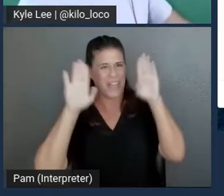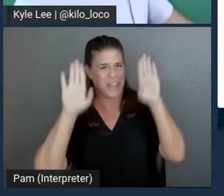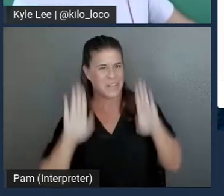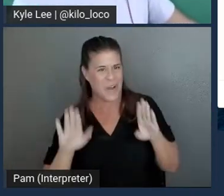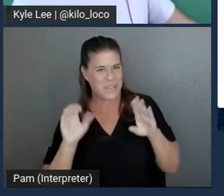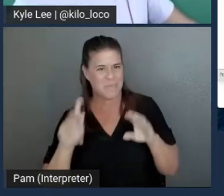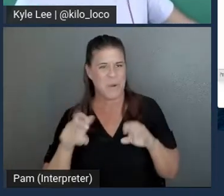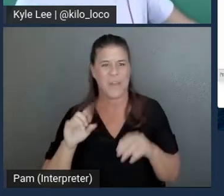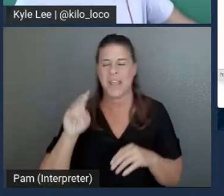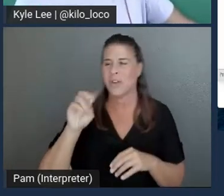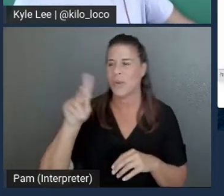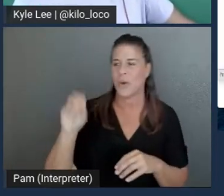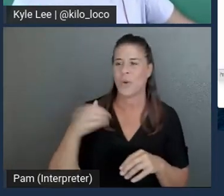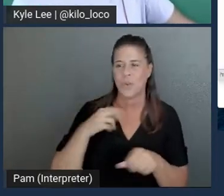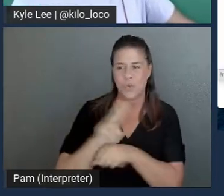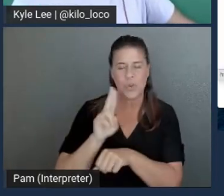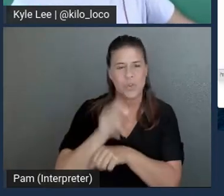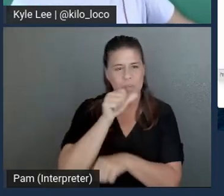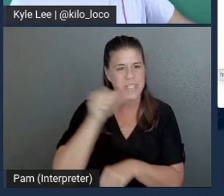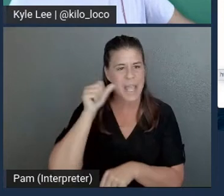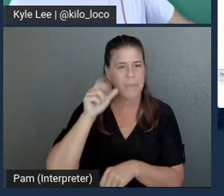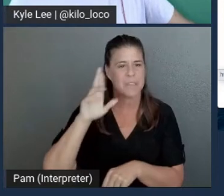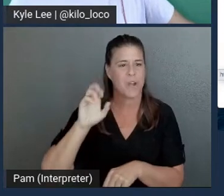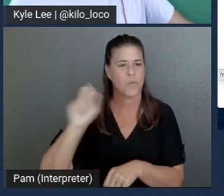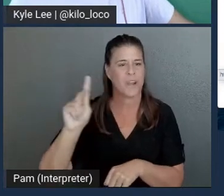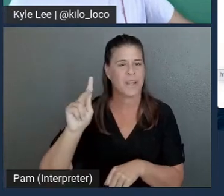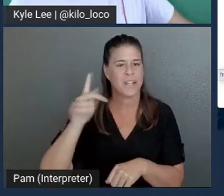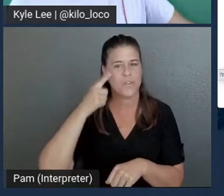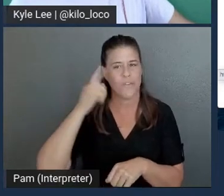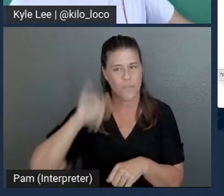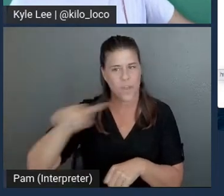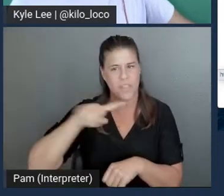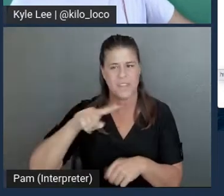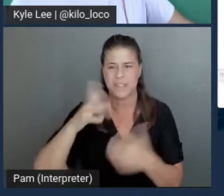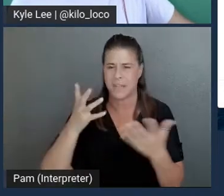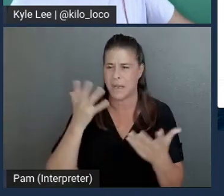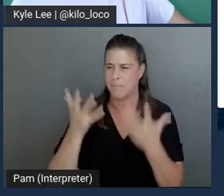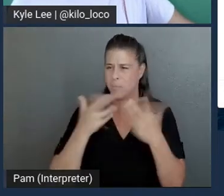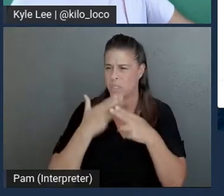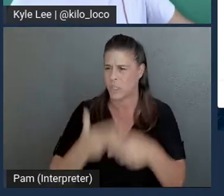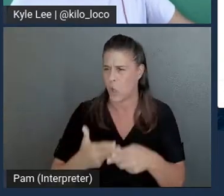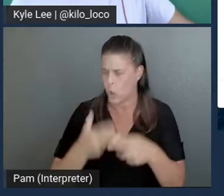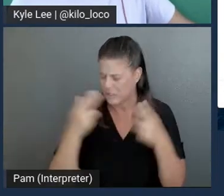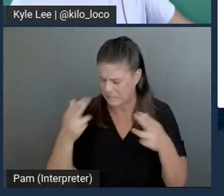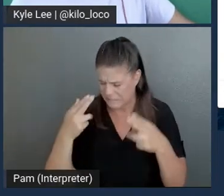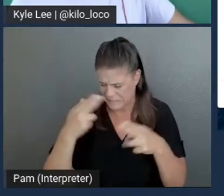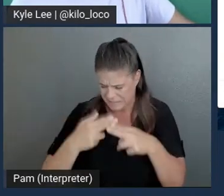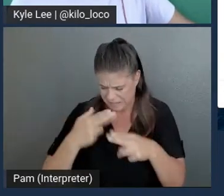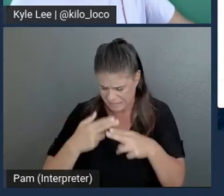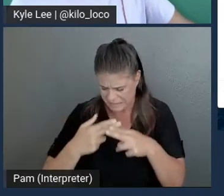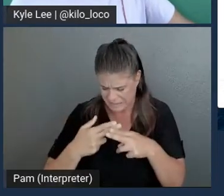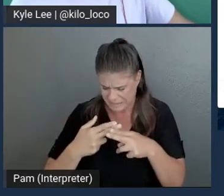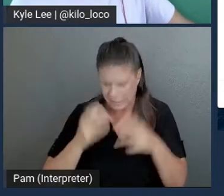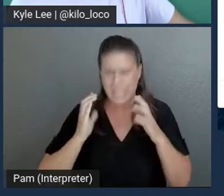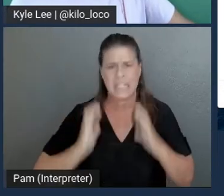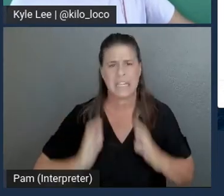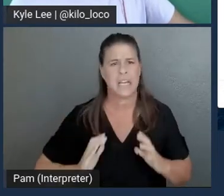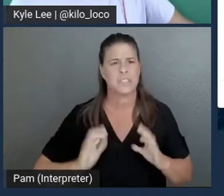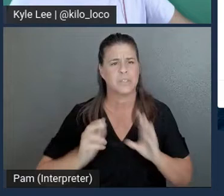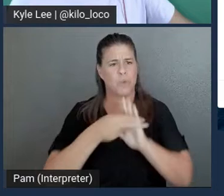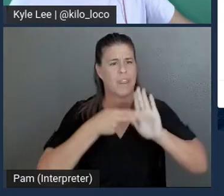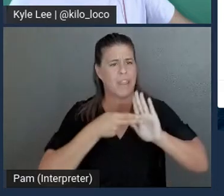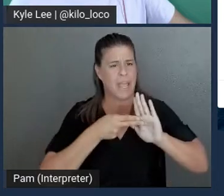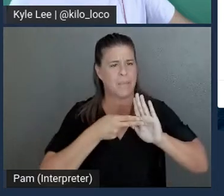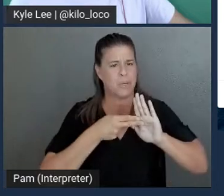use Amazon Rekognition in this case with its custom what is it called? I forgot the name. Custom recognition labels. Yeah, you